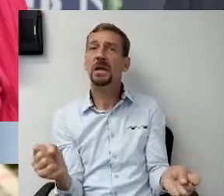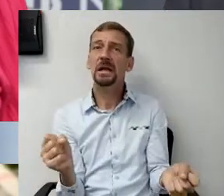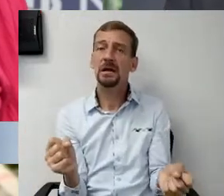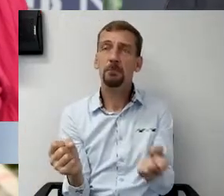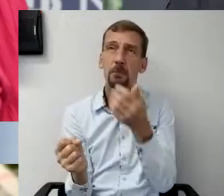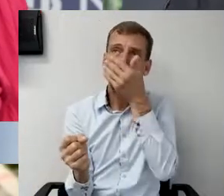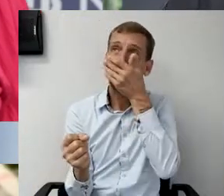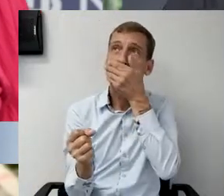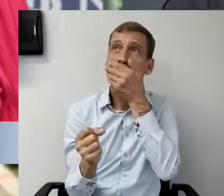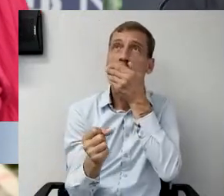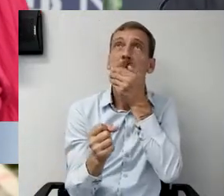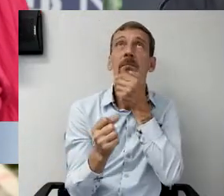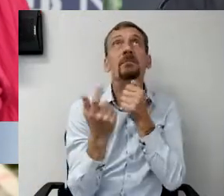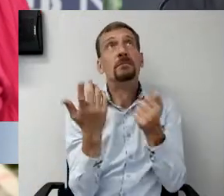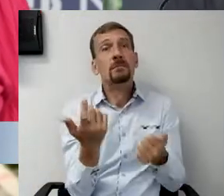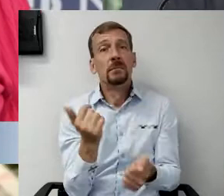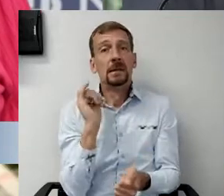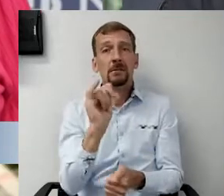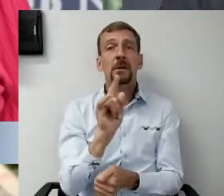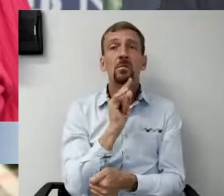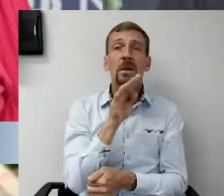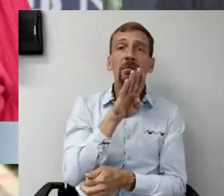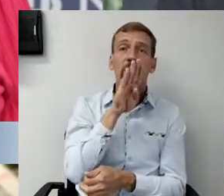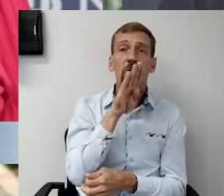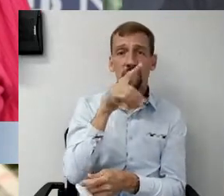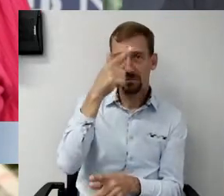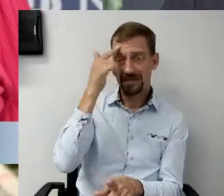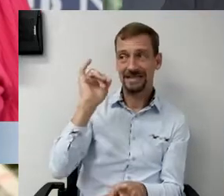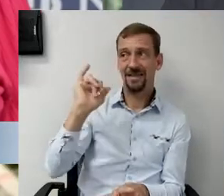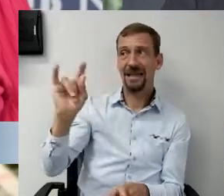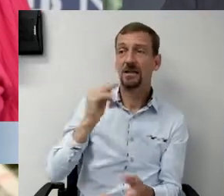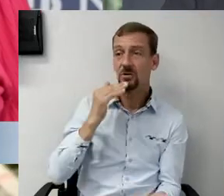great question because and it frustrates me a bit because